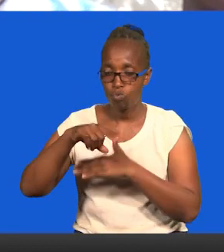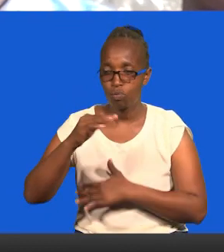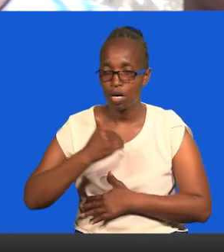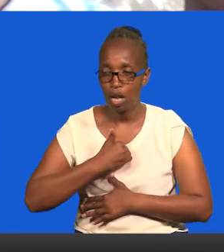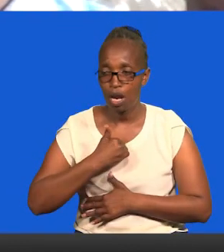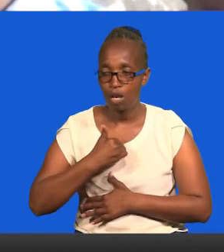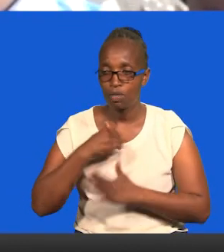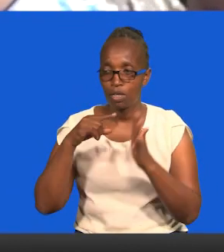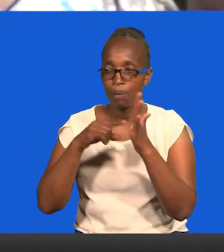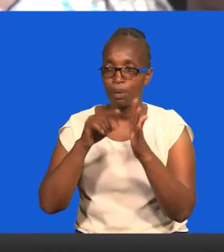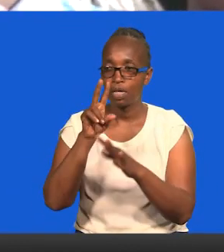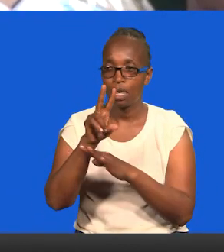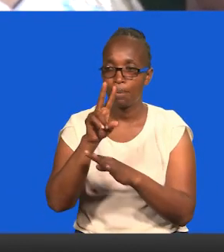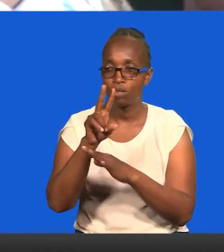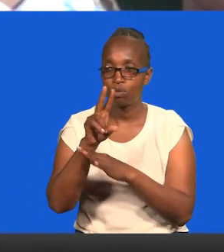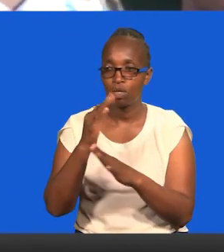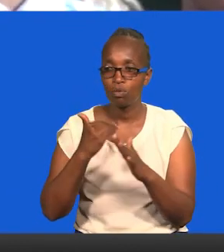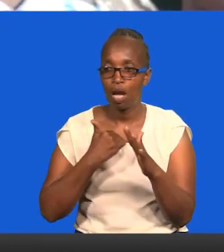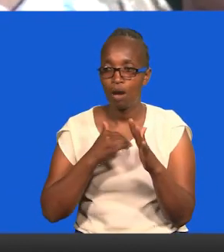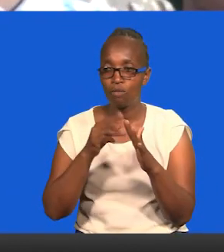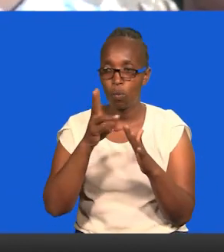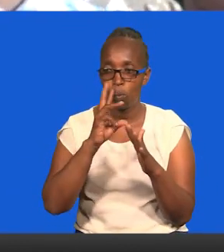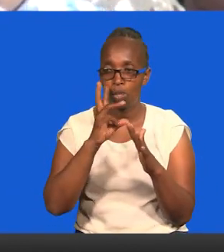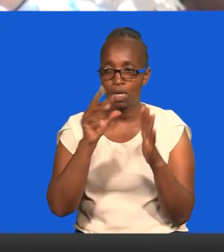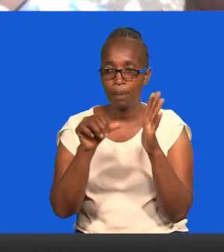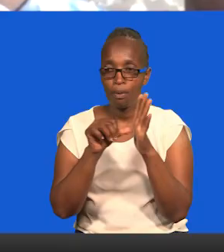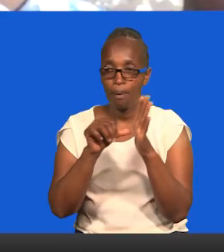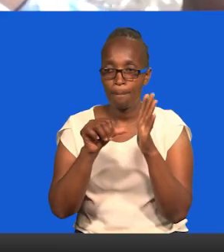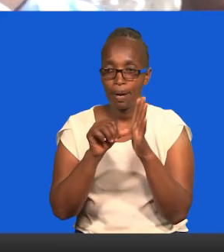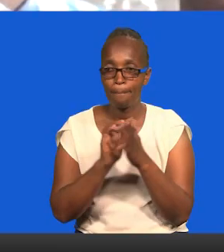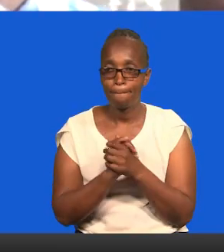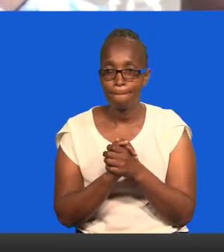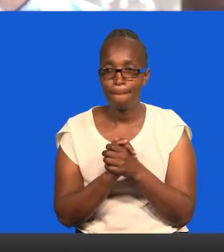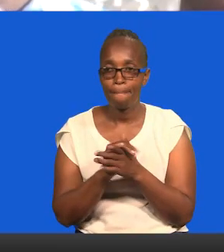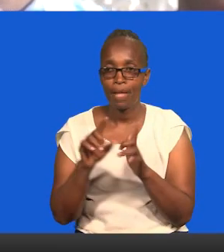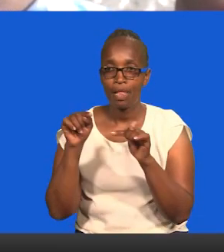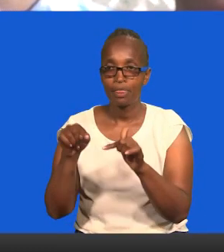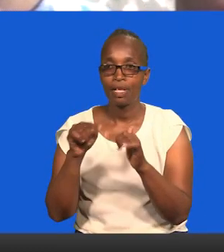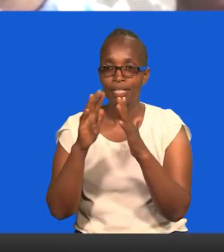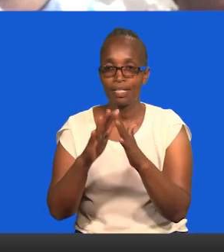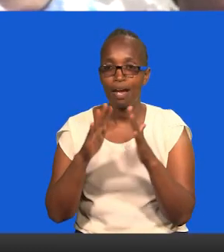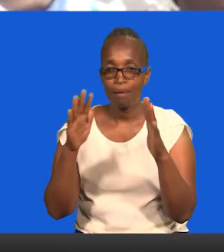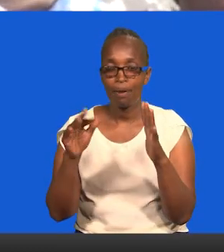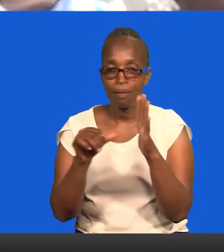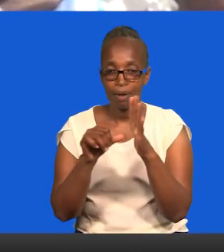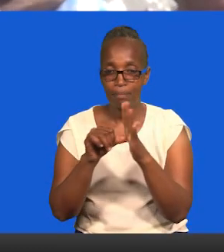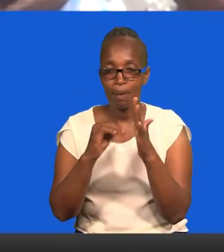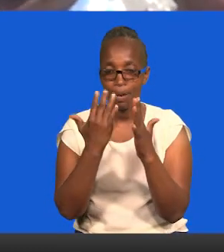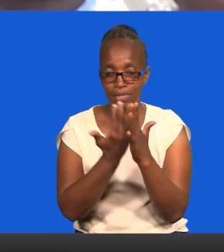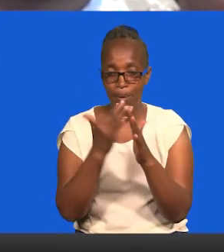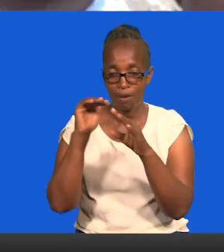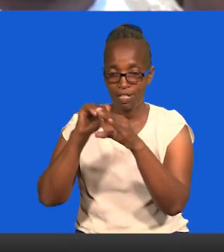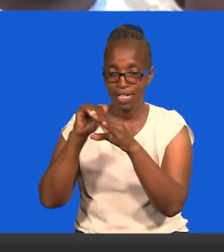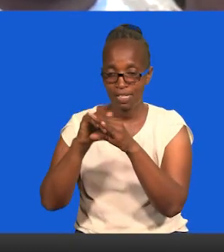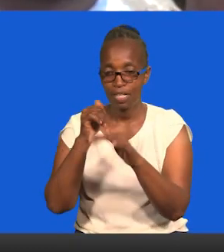here. Number two, we have a water problem in this region. It's a big problem. Some of the investments